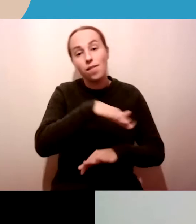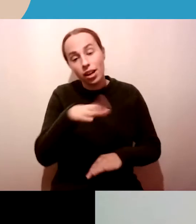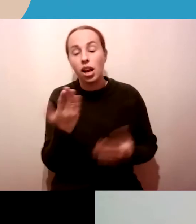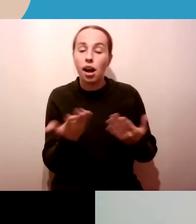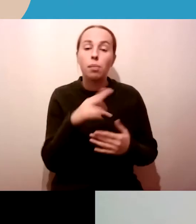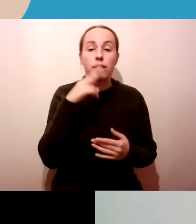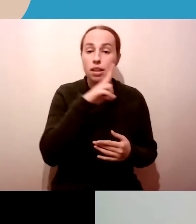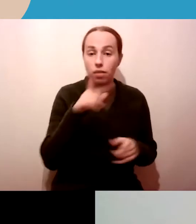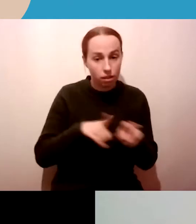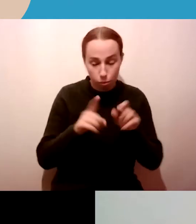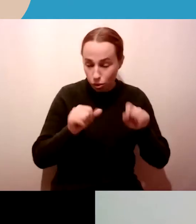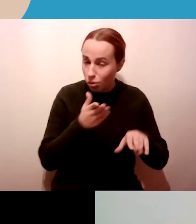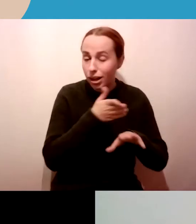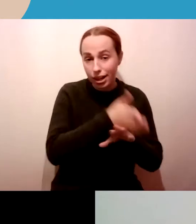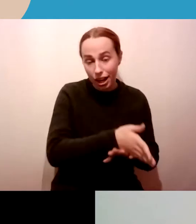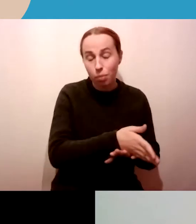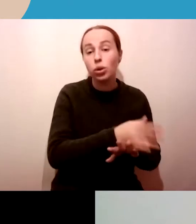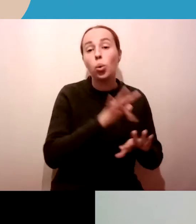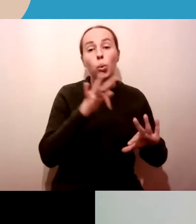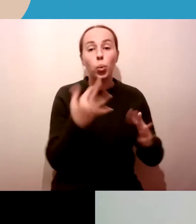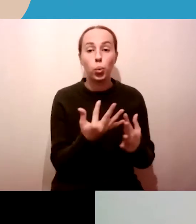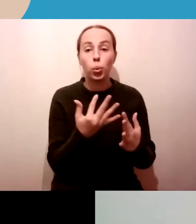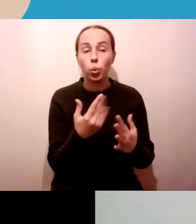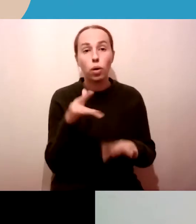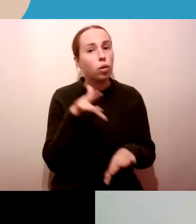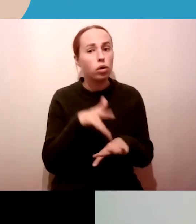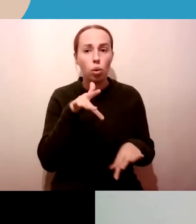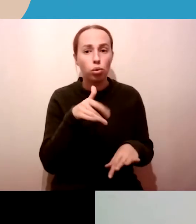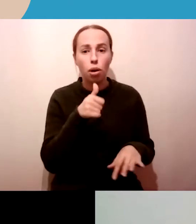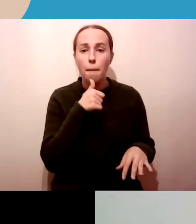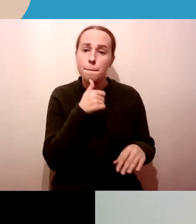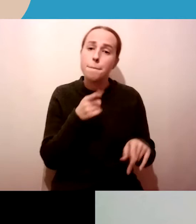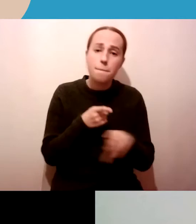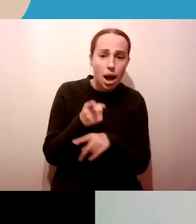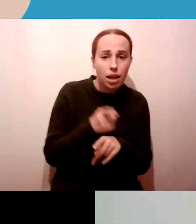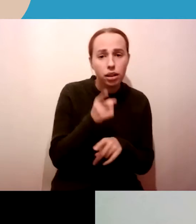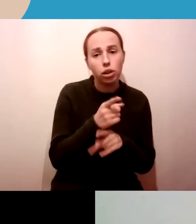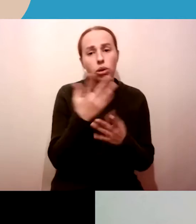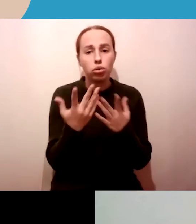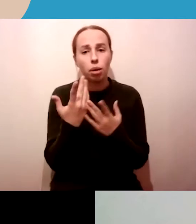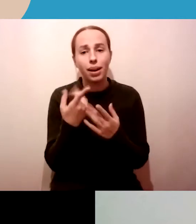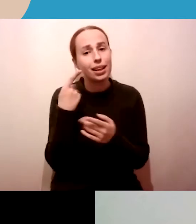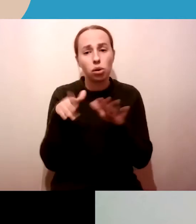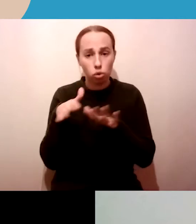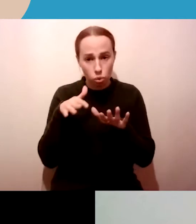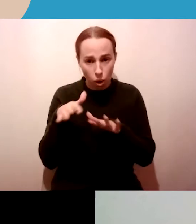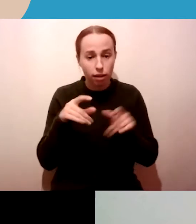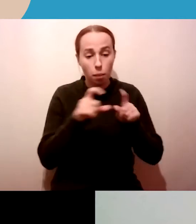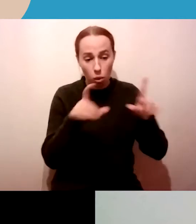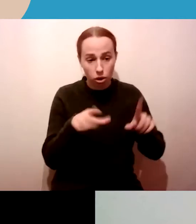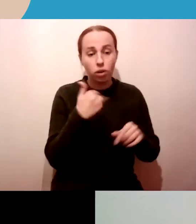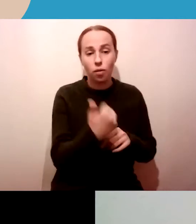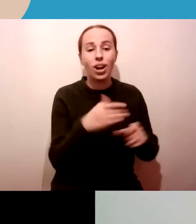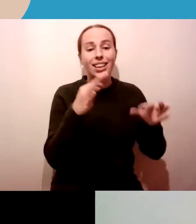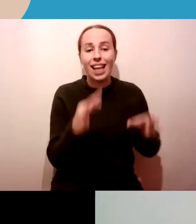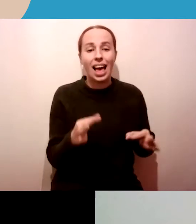to children. Children or their parents may address this ombudsman service if